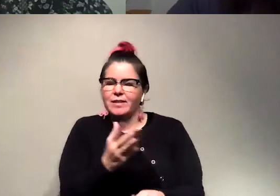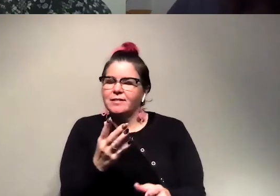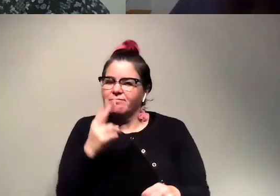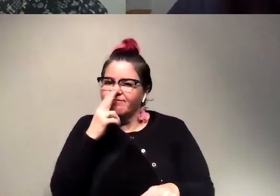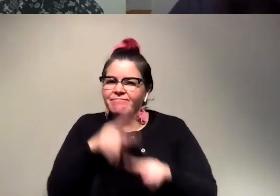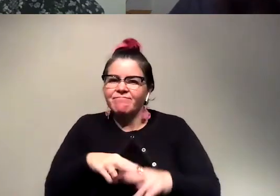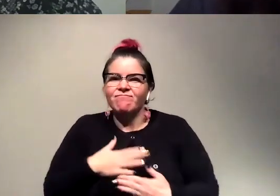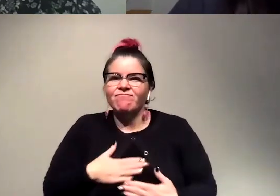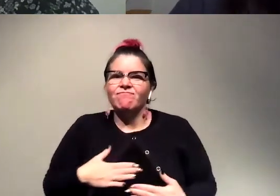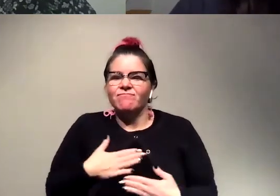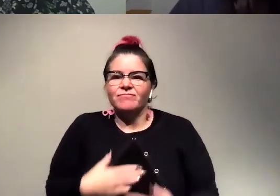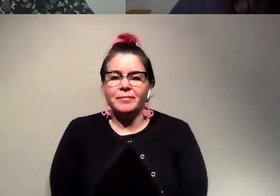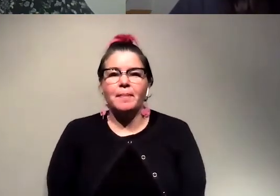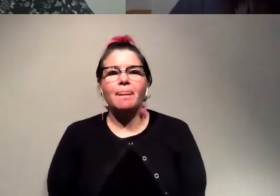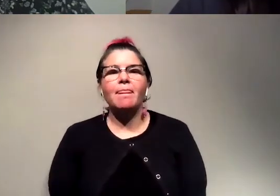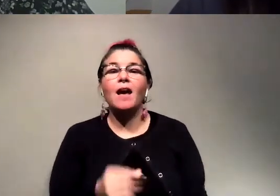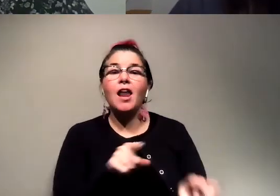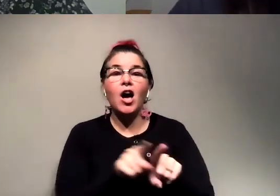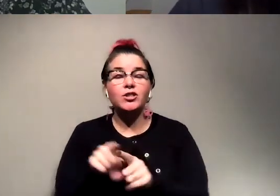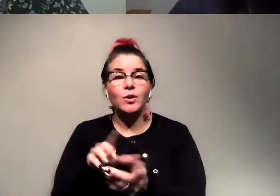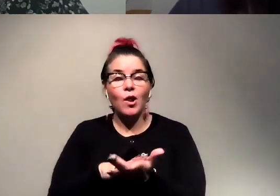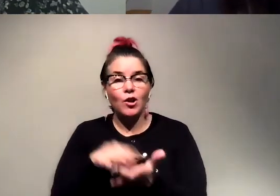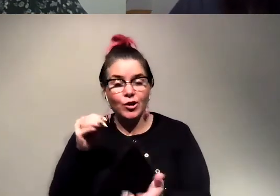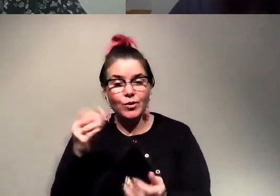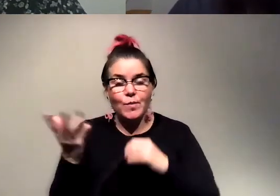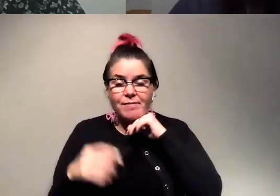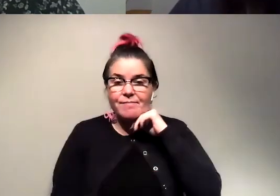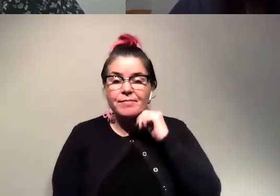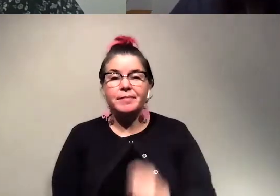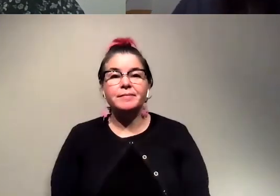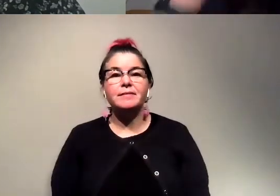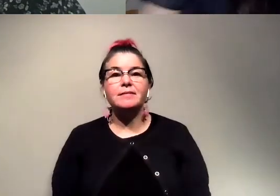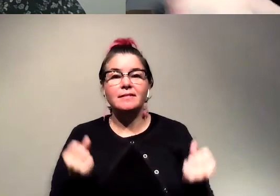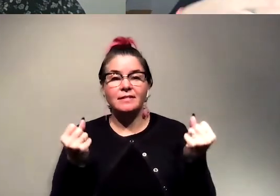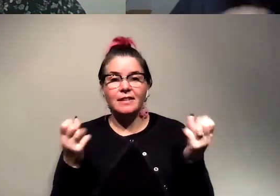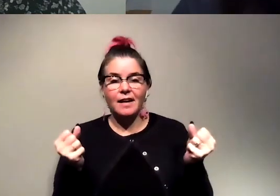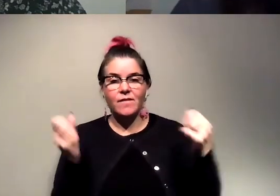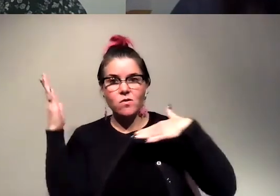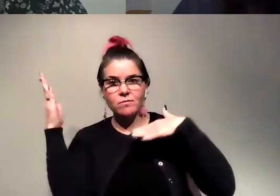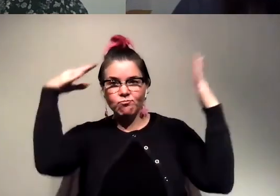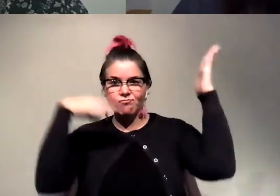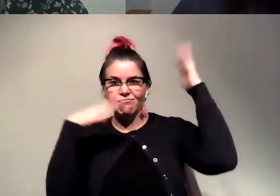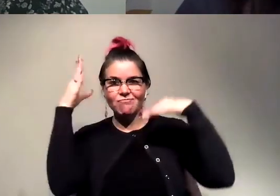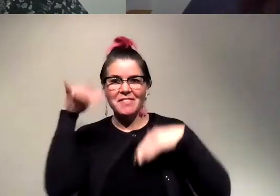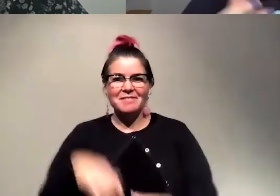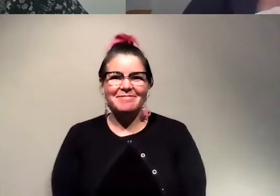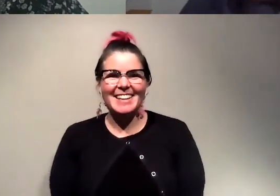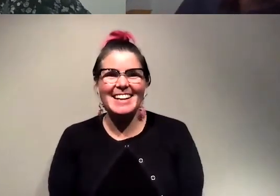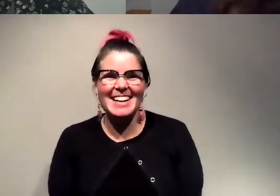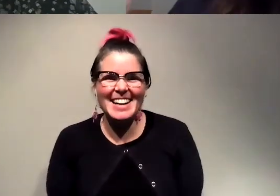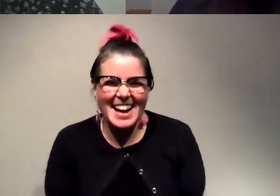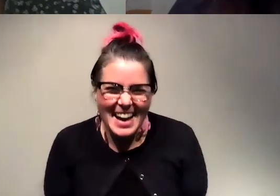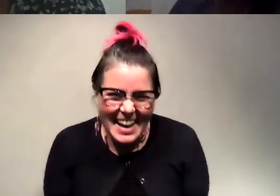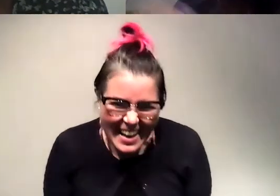have you on. And I also learned that the sign language for Vogue is yeah.